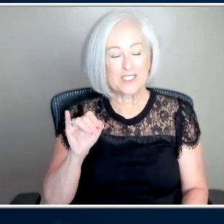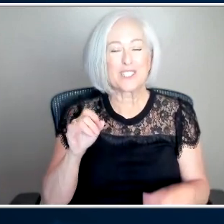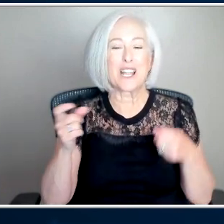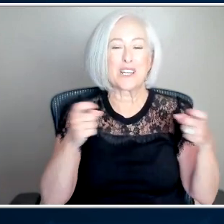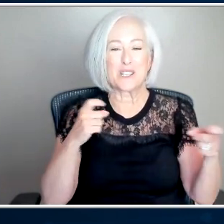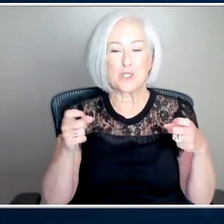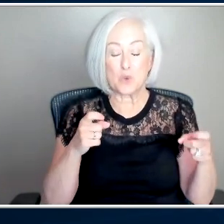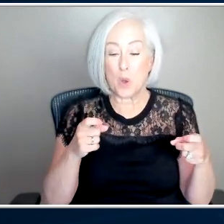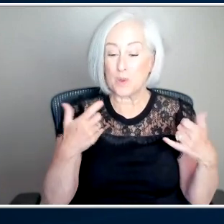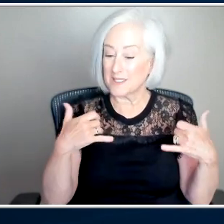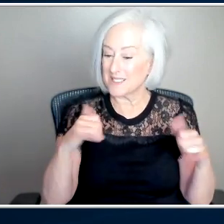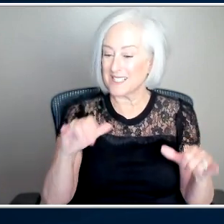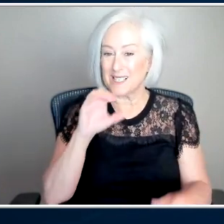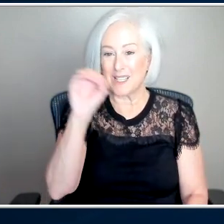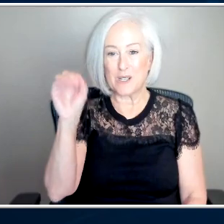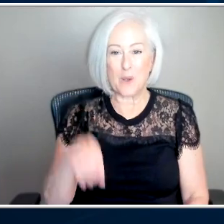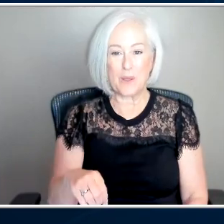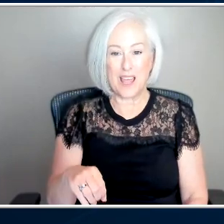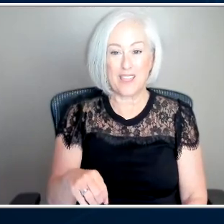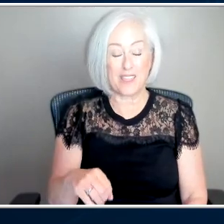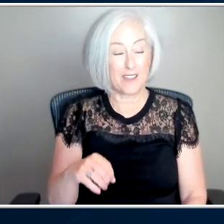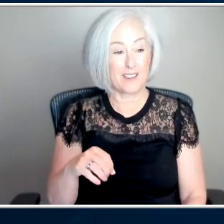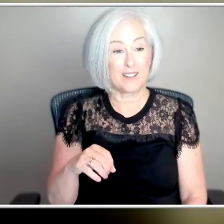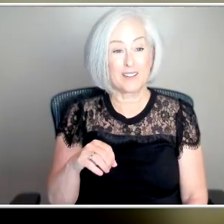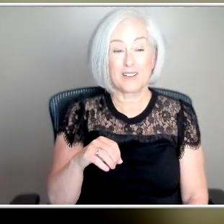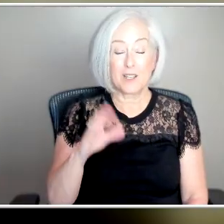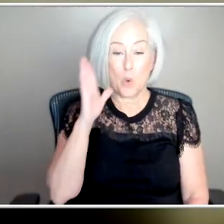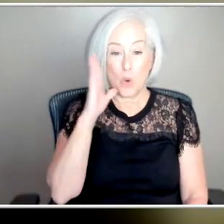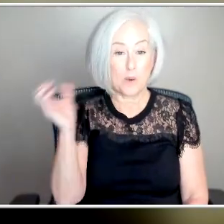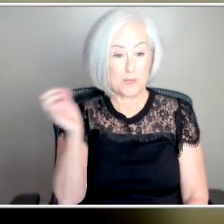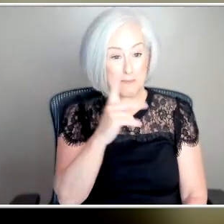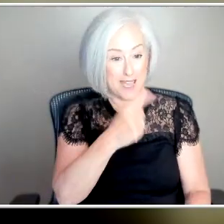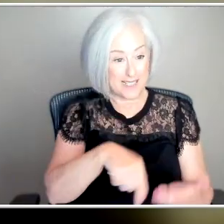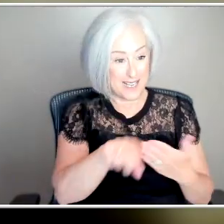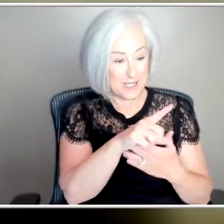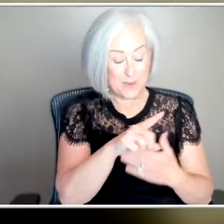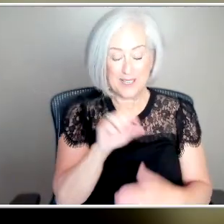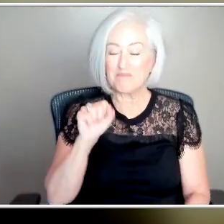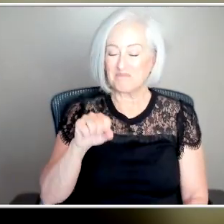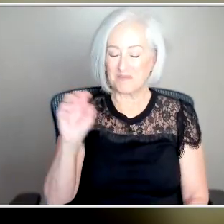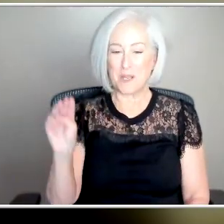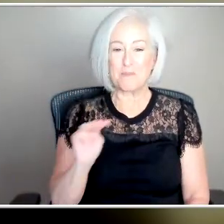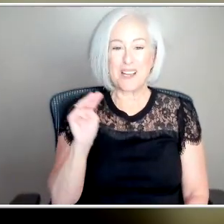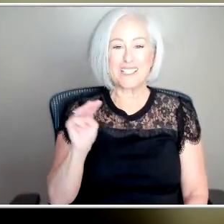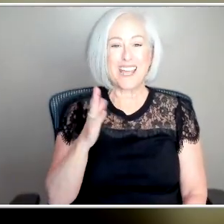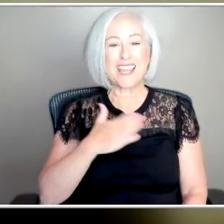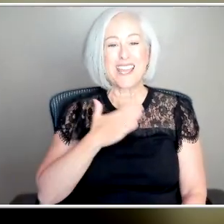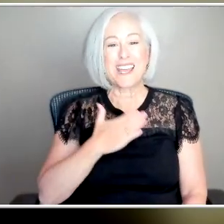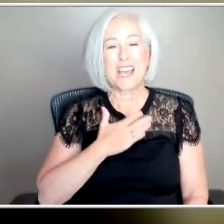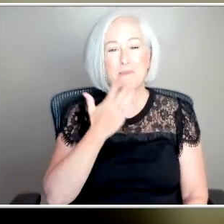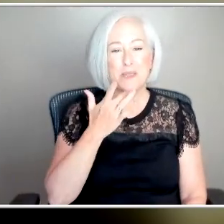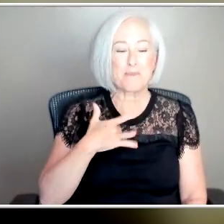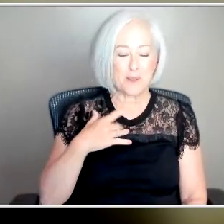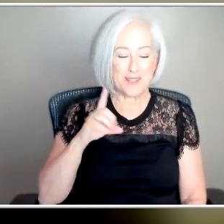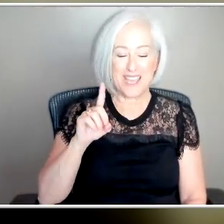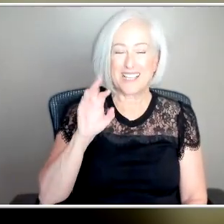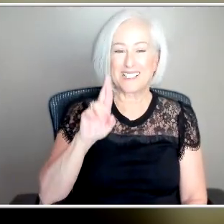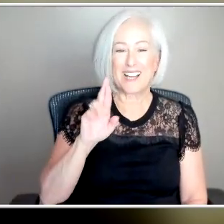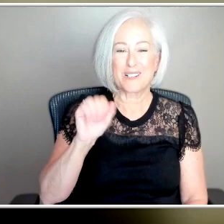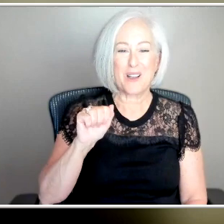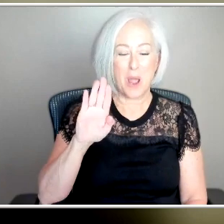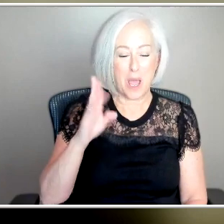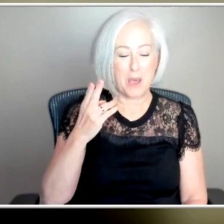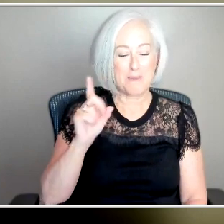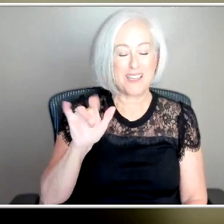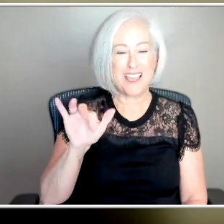next week. Yeah, I'll be back Monday, and I just want to say happy birthday to Dr. Abiyankar. He looks great for 34.